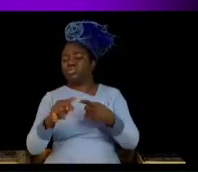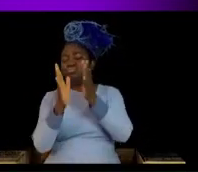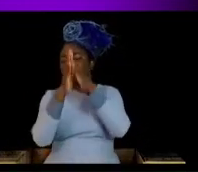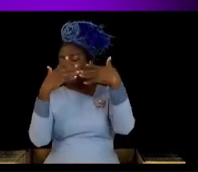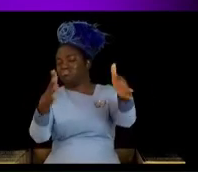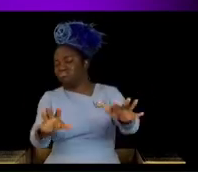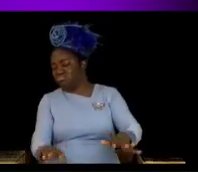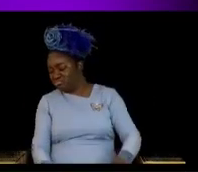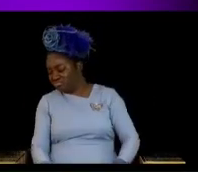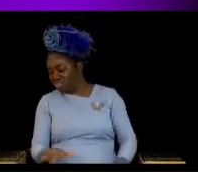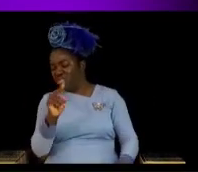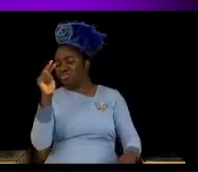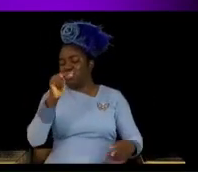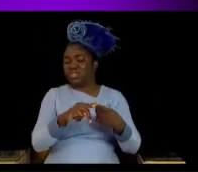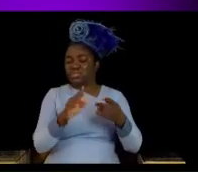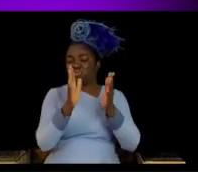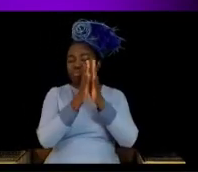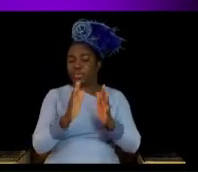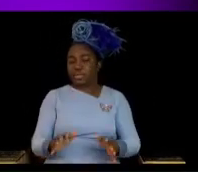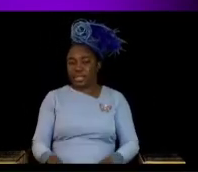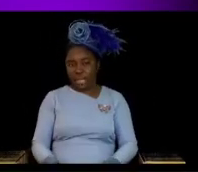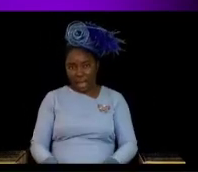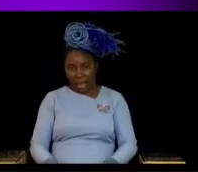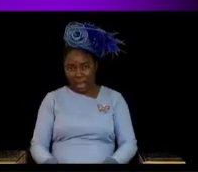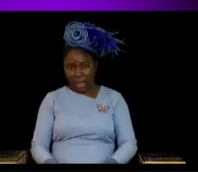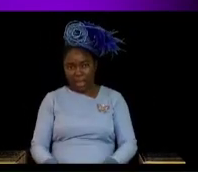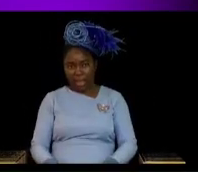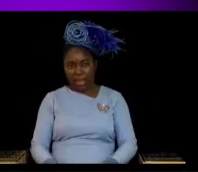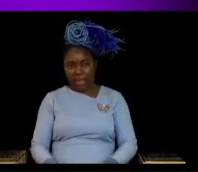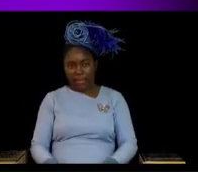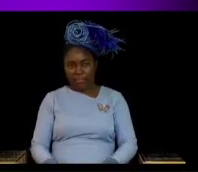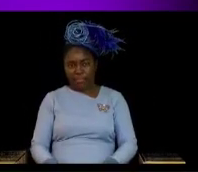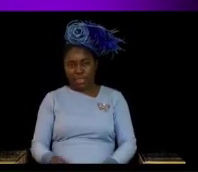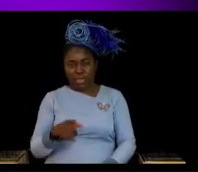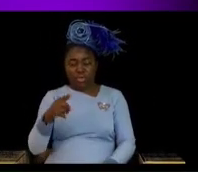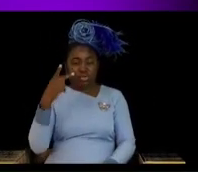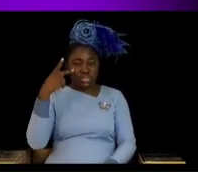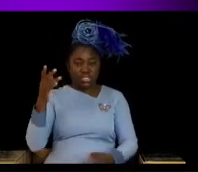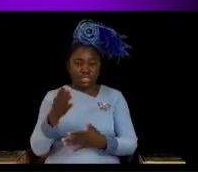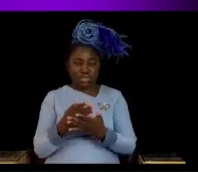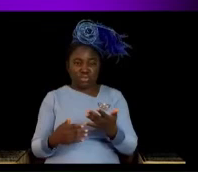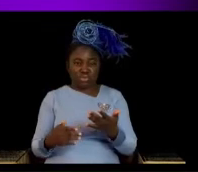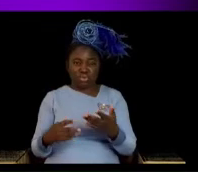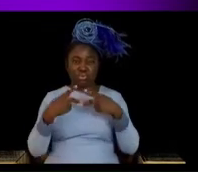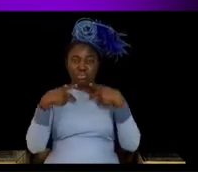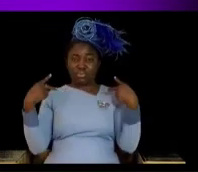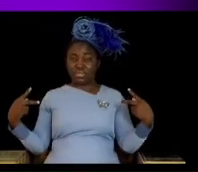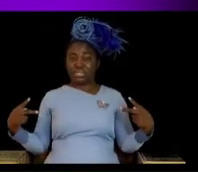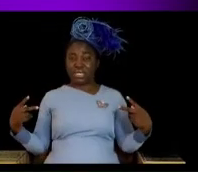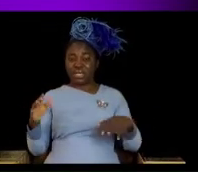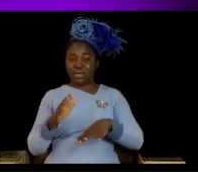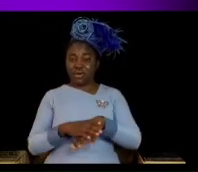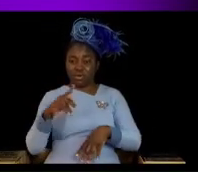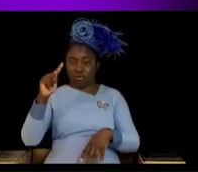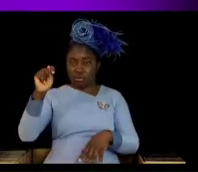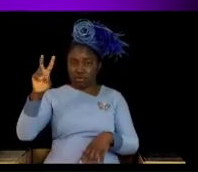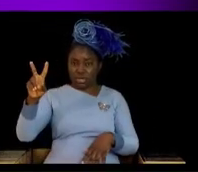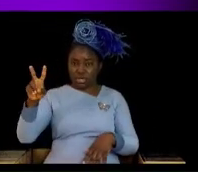was even a Nigerian preacher on television. He opened his mouth and said there is nothing like prayer